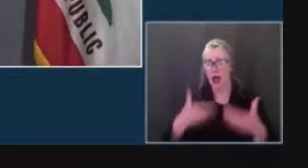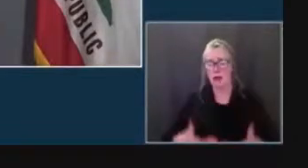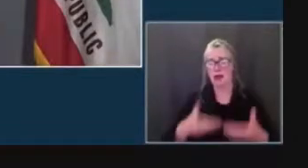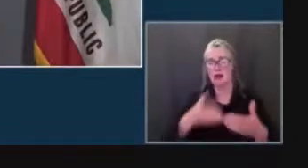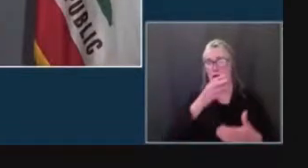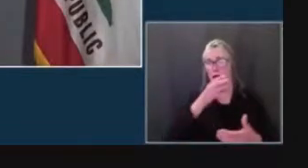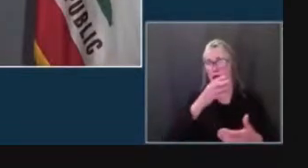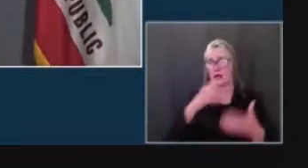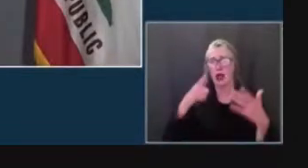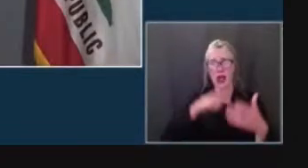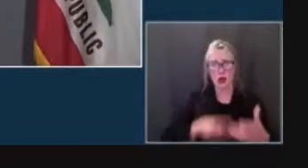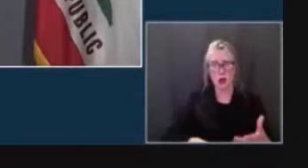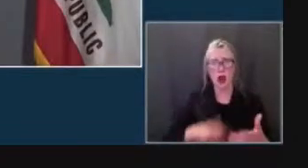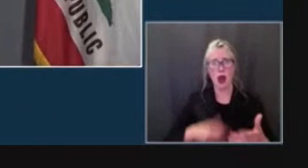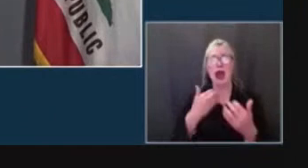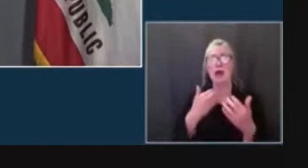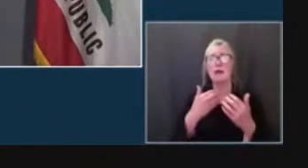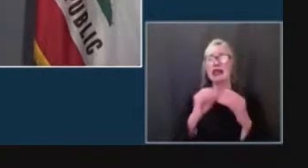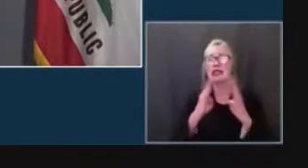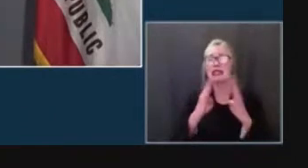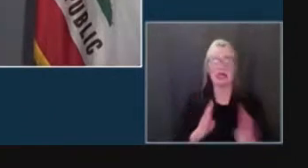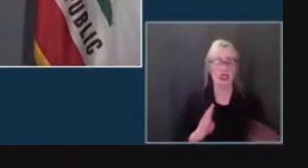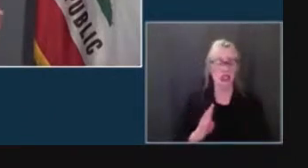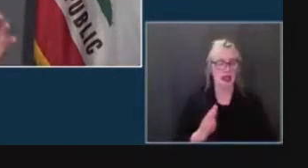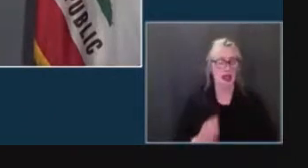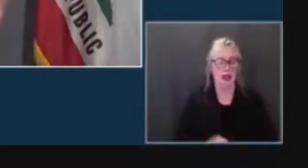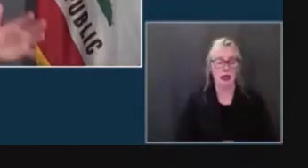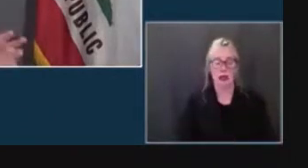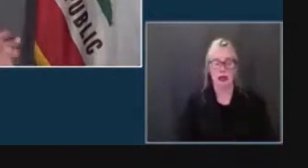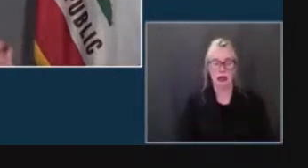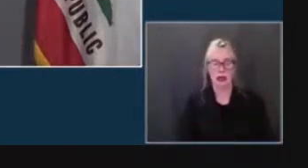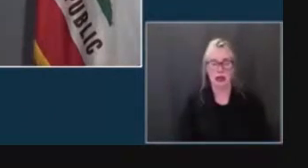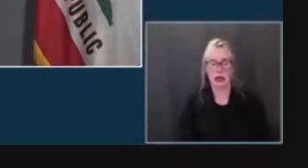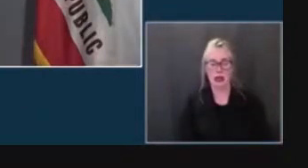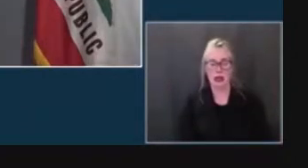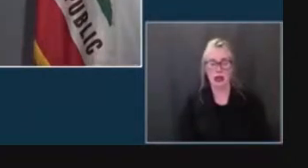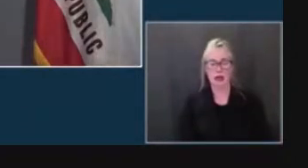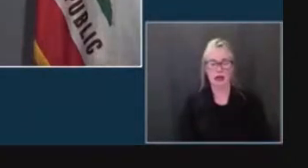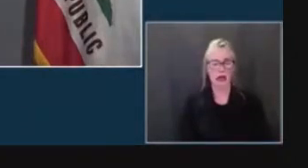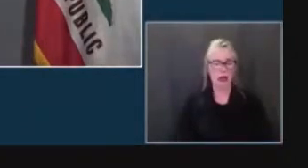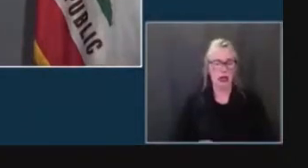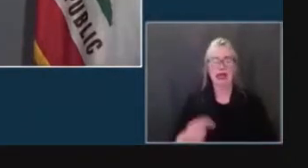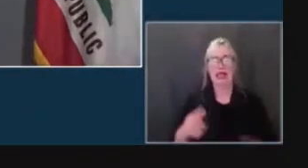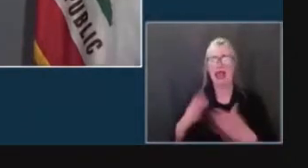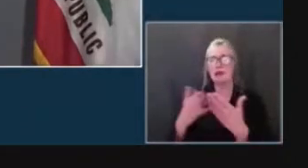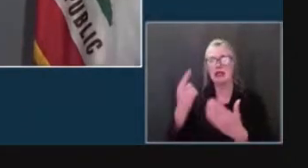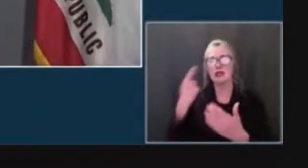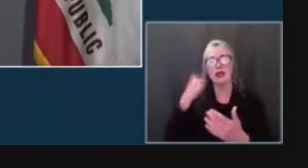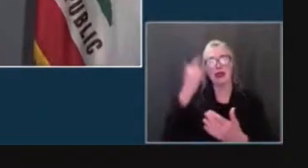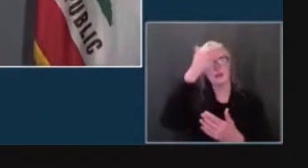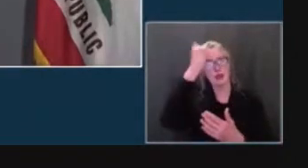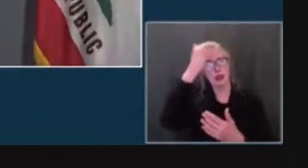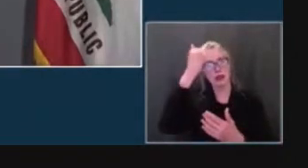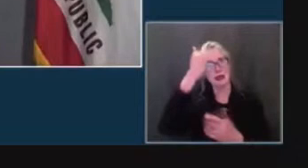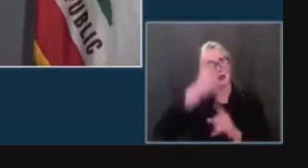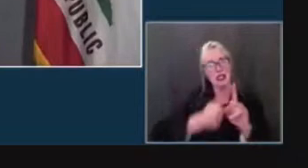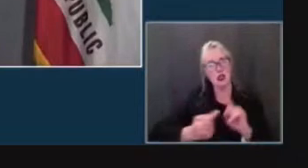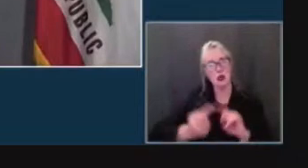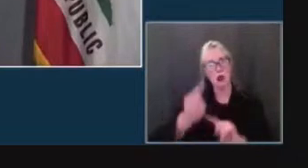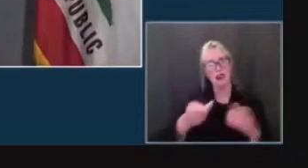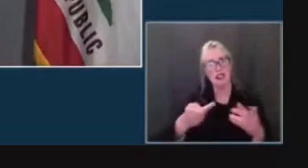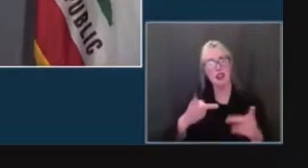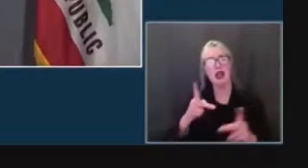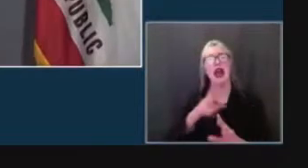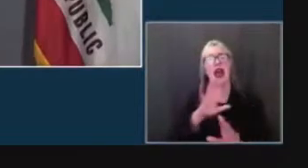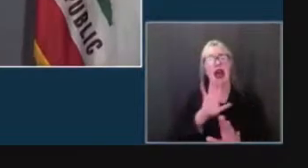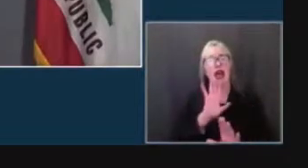leader. It can be easy to forget how different we all are. We forget that each one of us in this party has a personal story